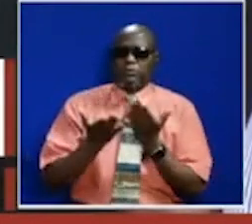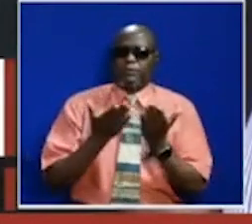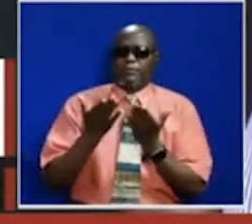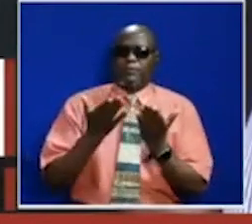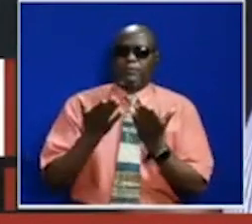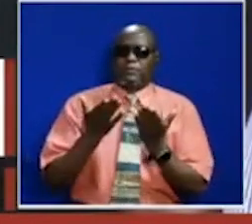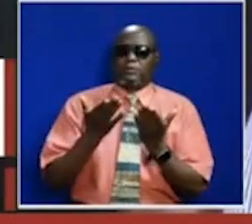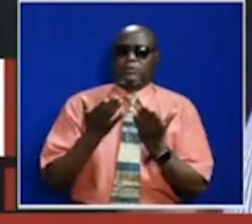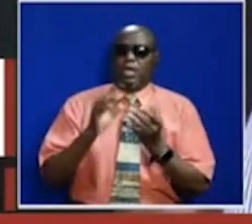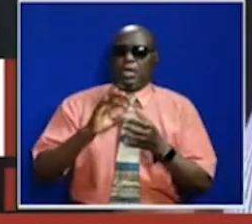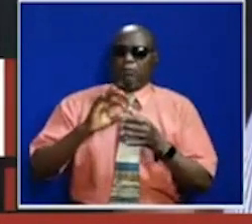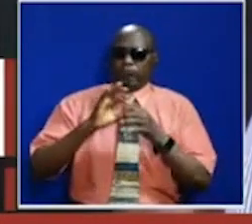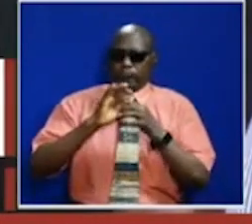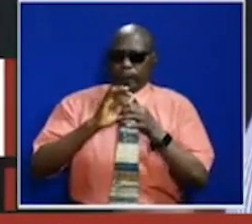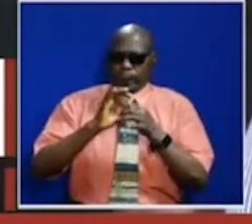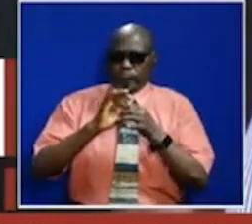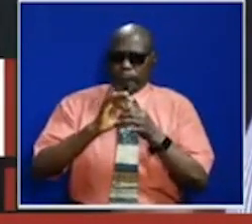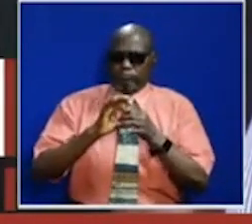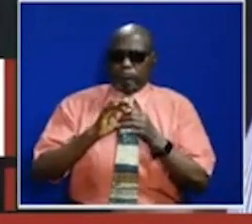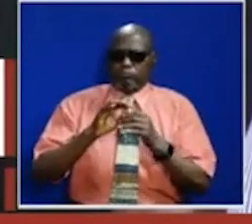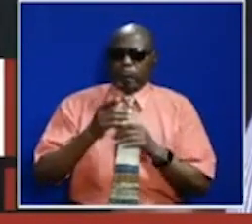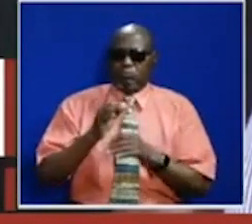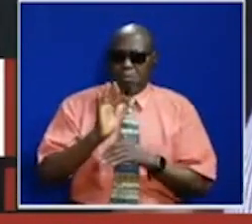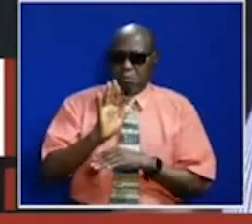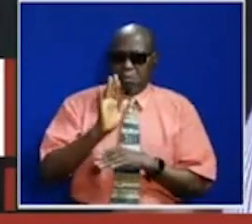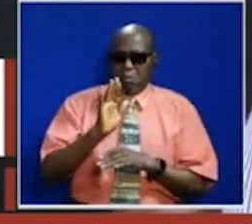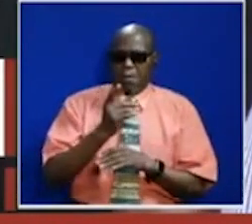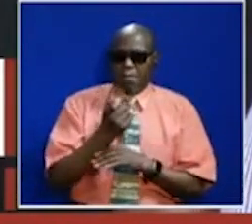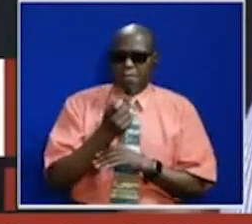are tailored to meet their medical needs.